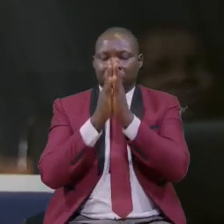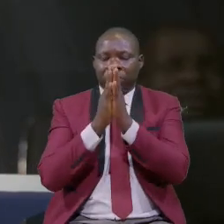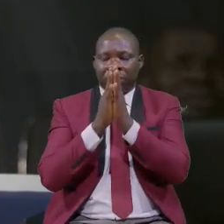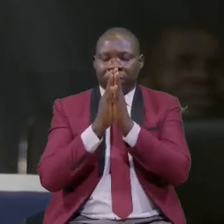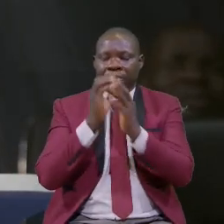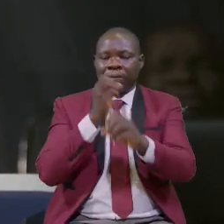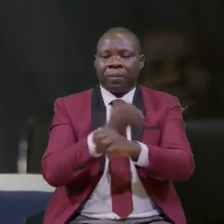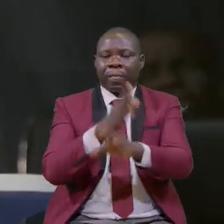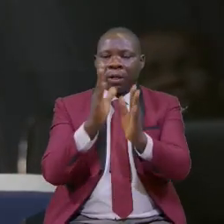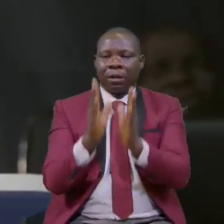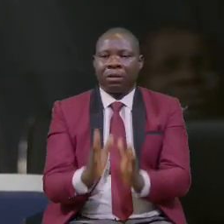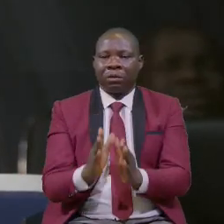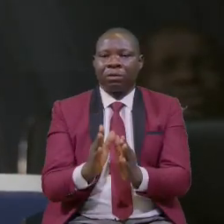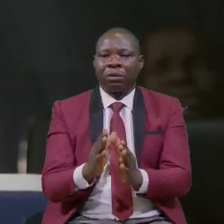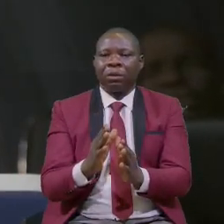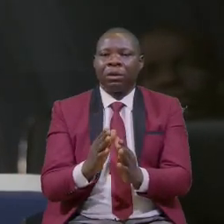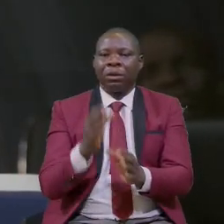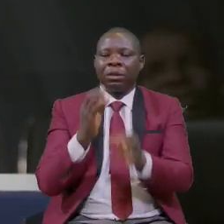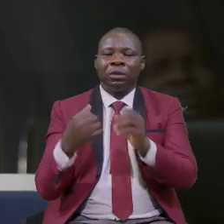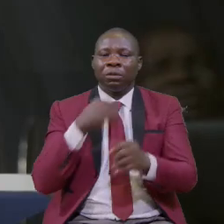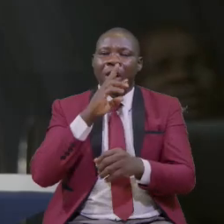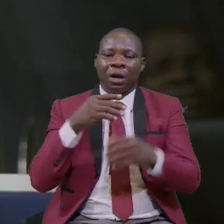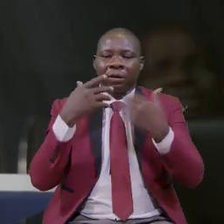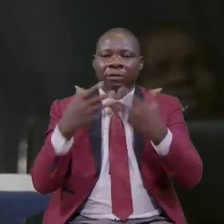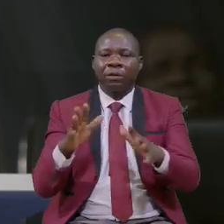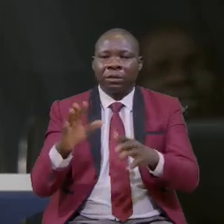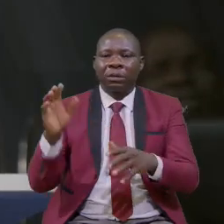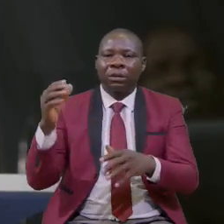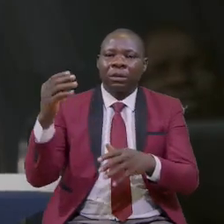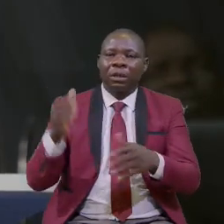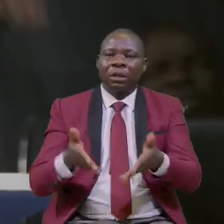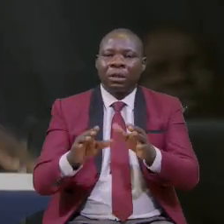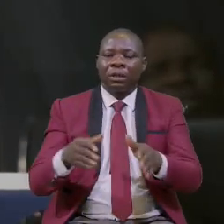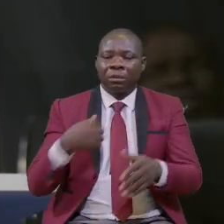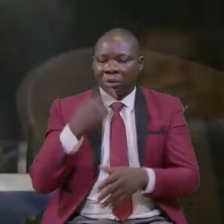Counselors, if we are true, raise the flag again. Let me see you.